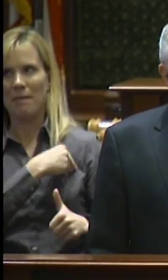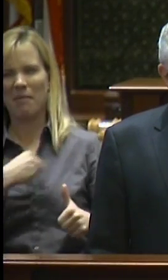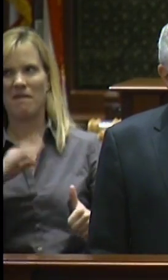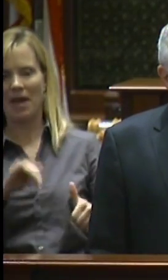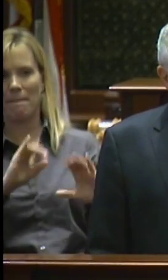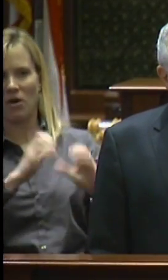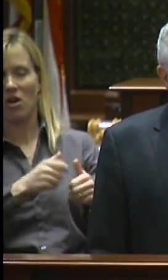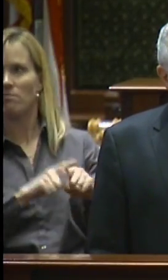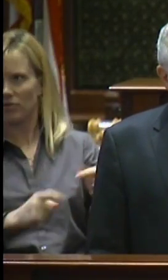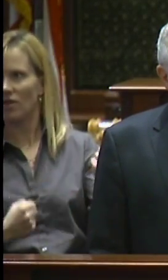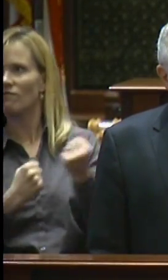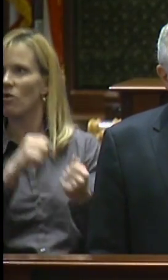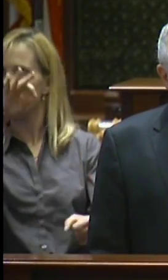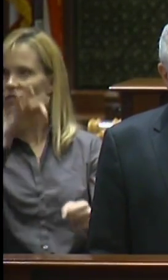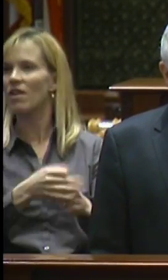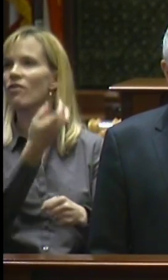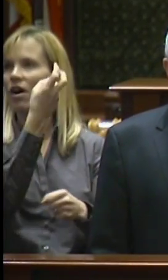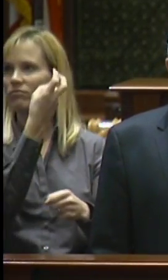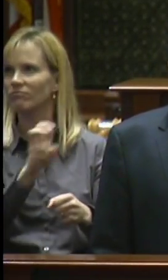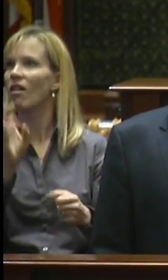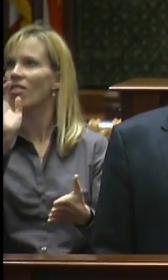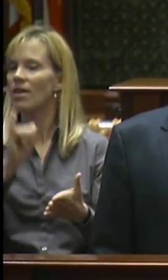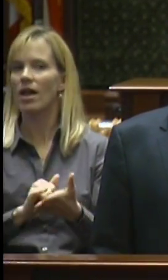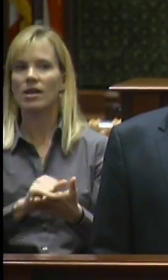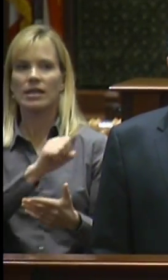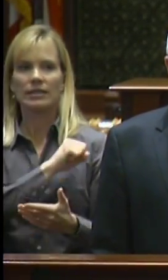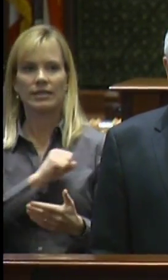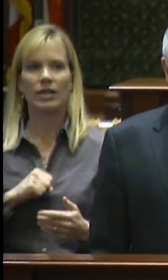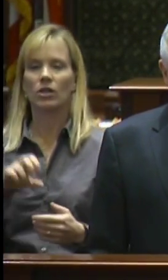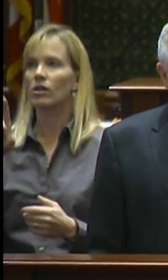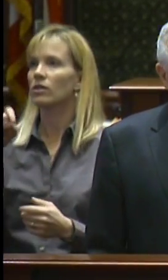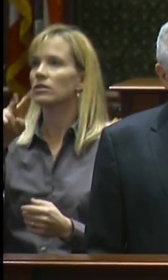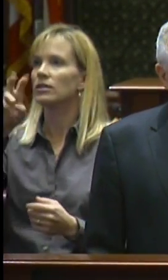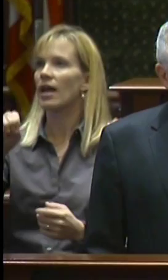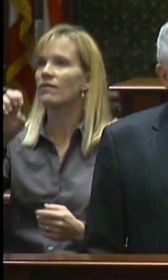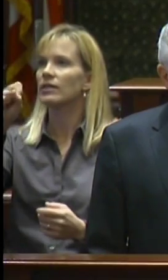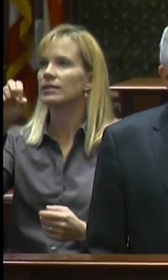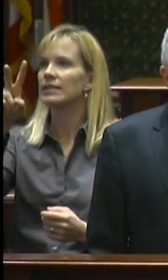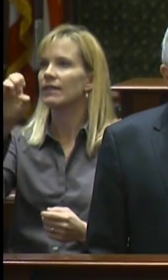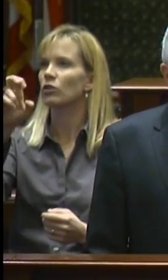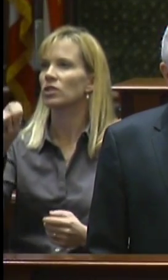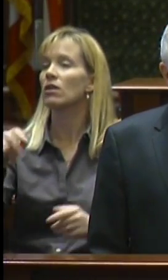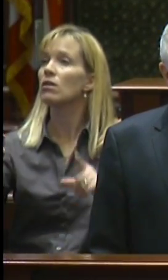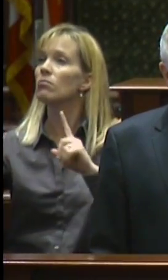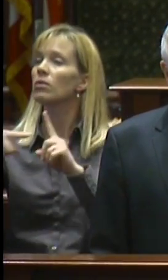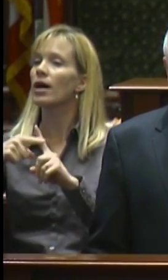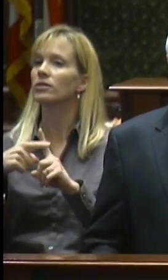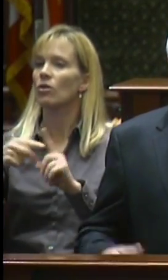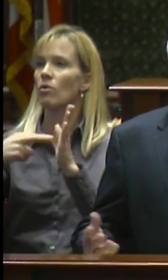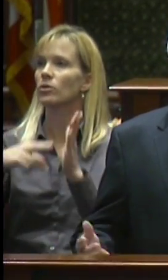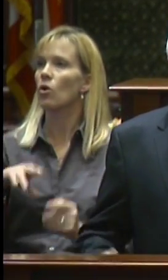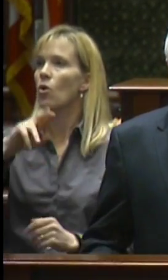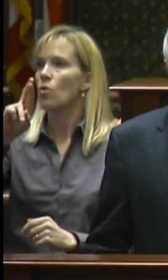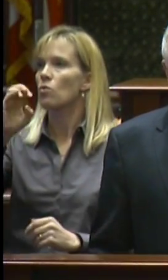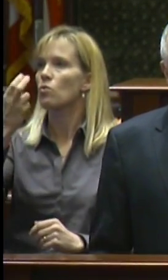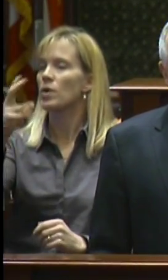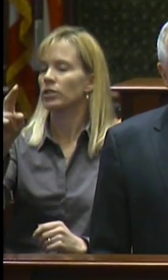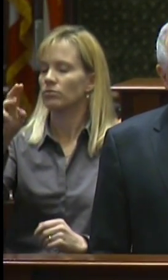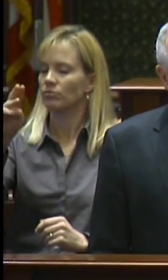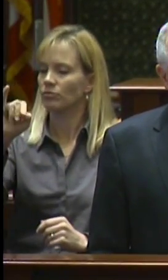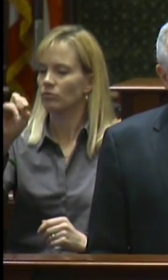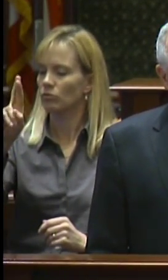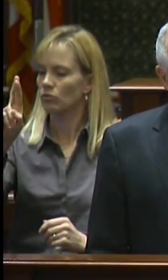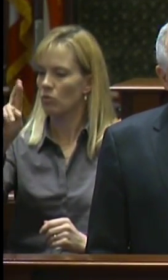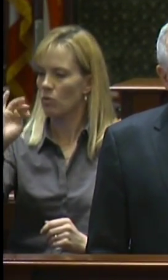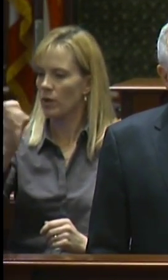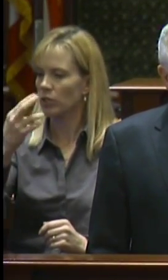who voted in favor of the transaction, Senator Dave Severson, as well as Representative Rich Myers, and all the members who